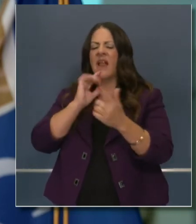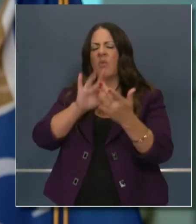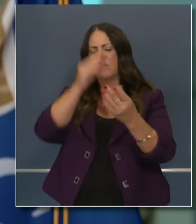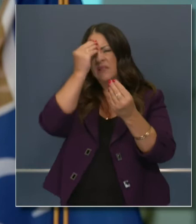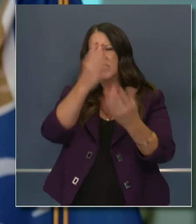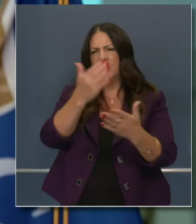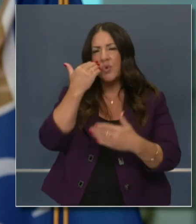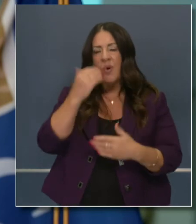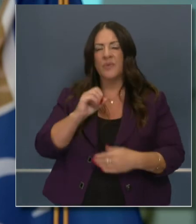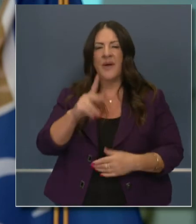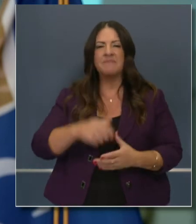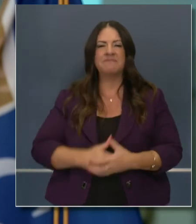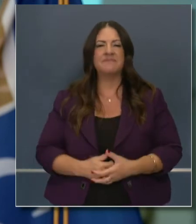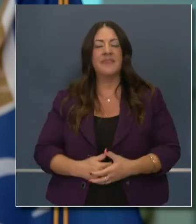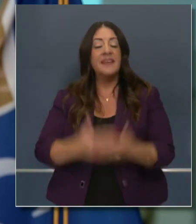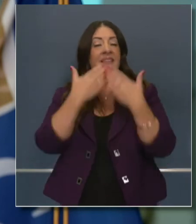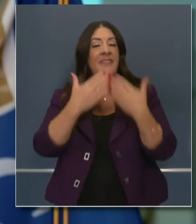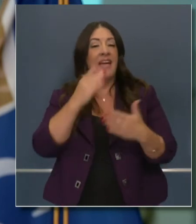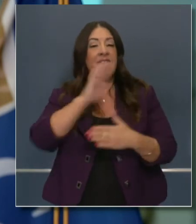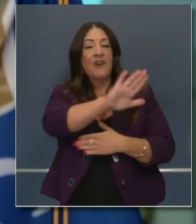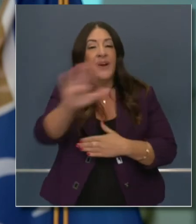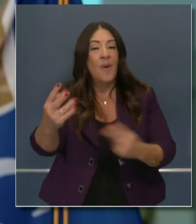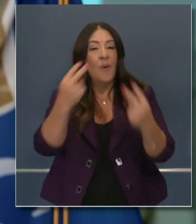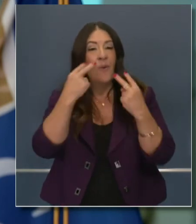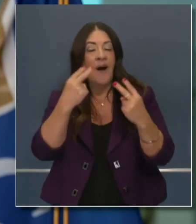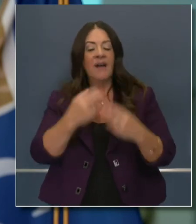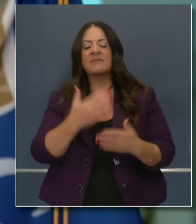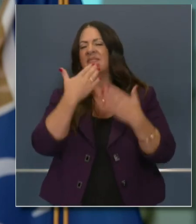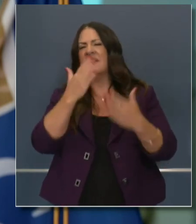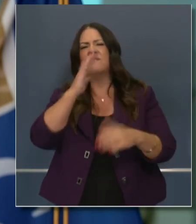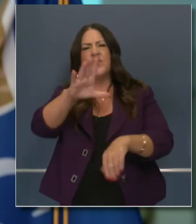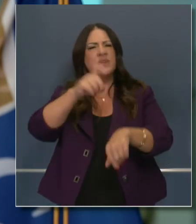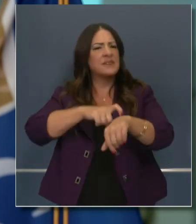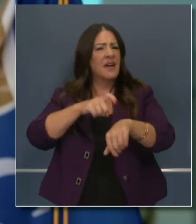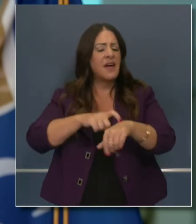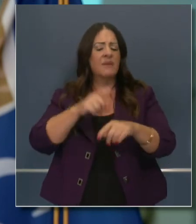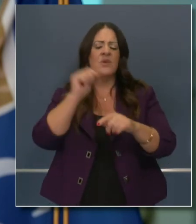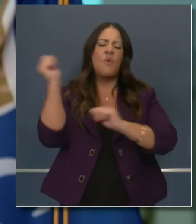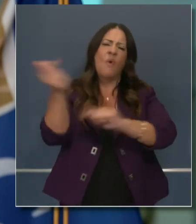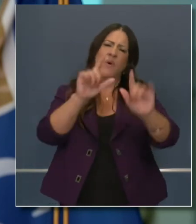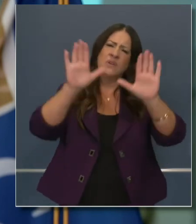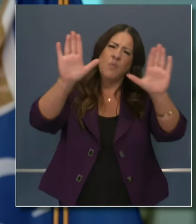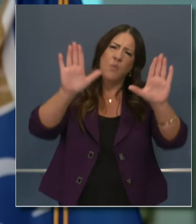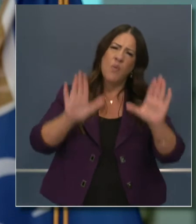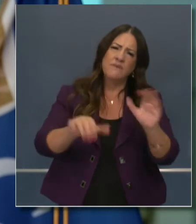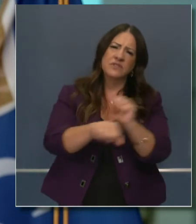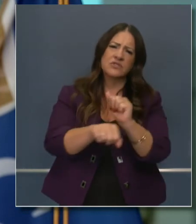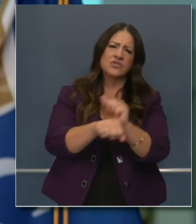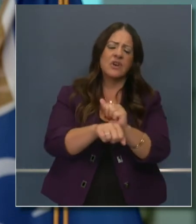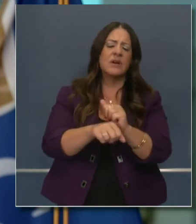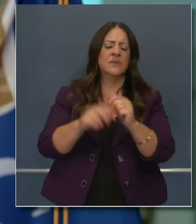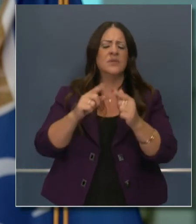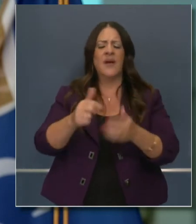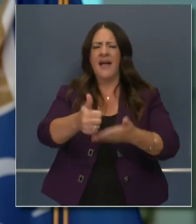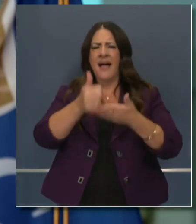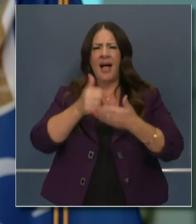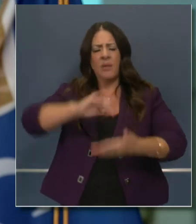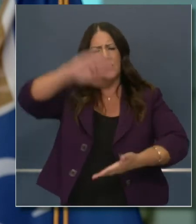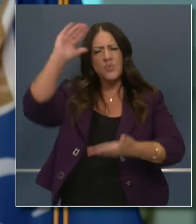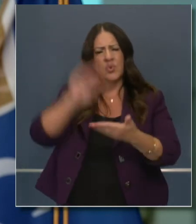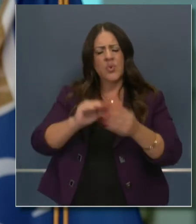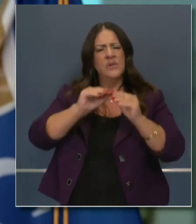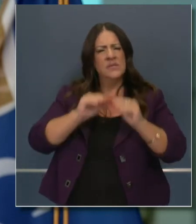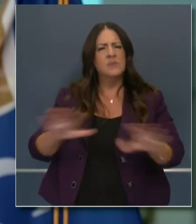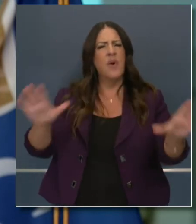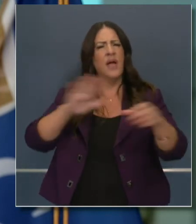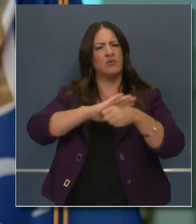and attention. Let me thank all of you that continue to have done a wonderful job to mitigate the spread and growth rate